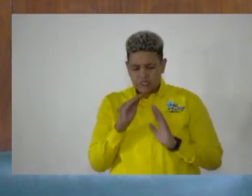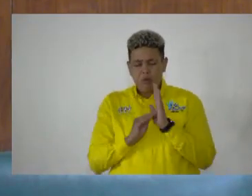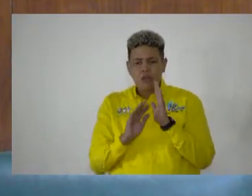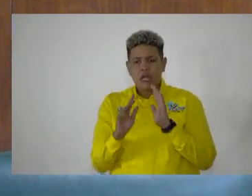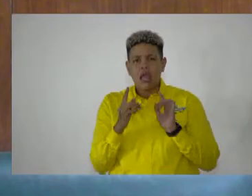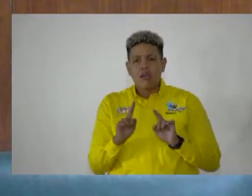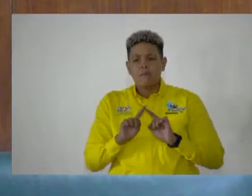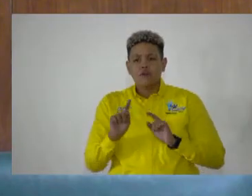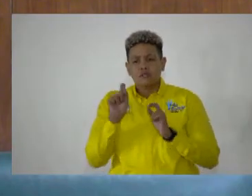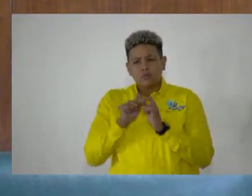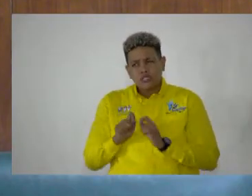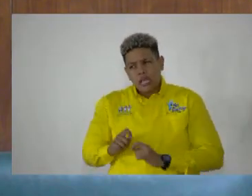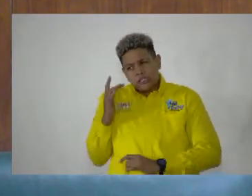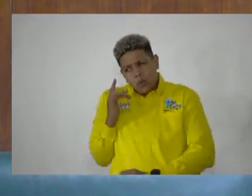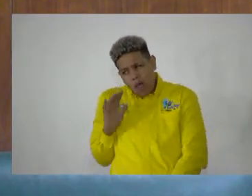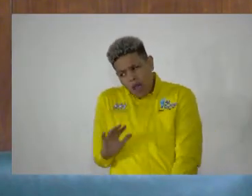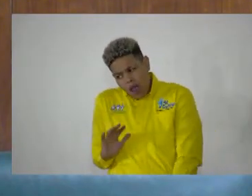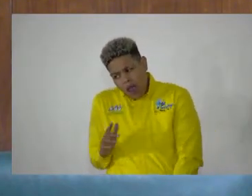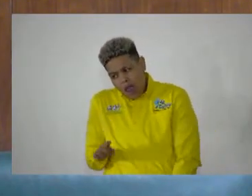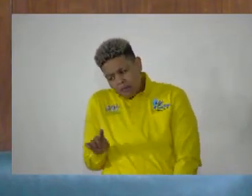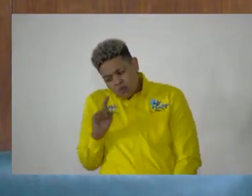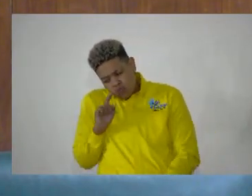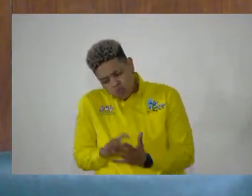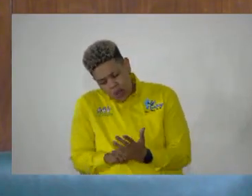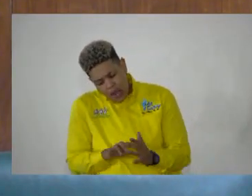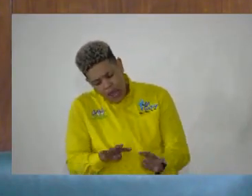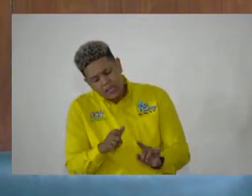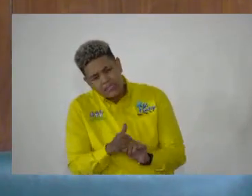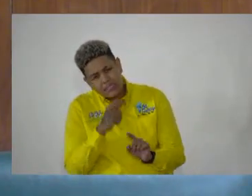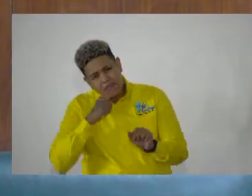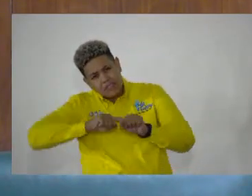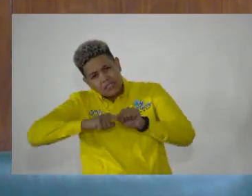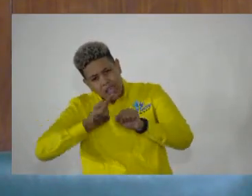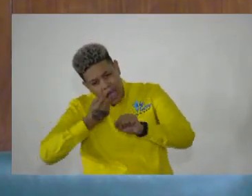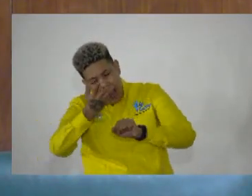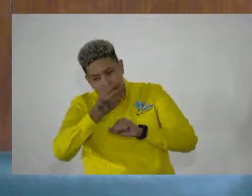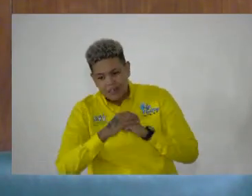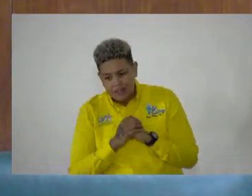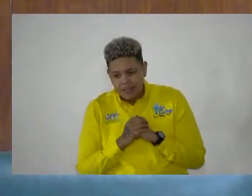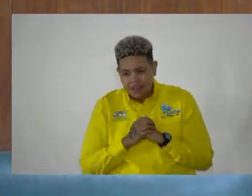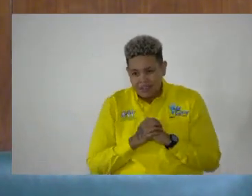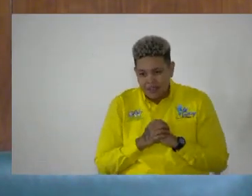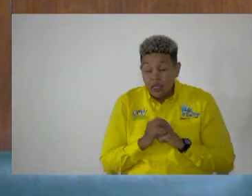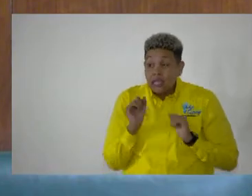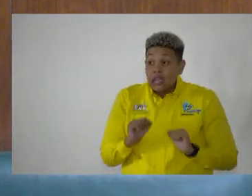But precisely because, as you recognize, it's a start,